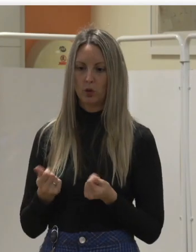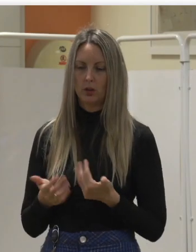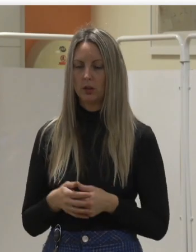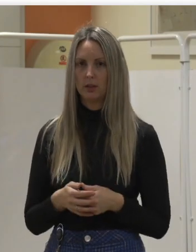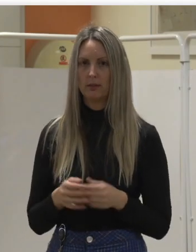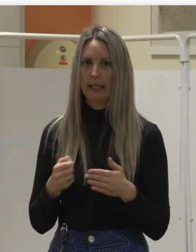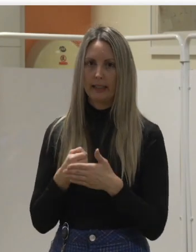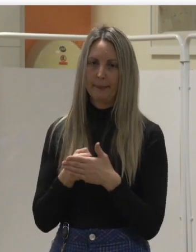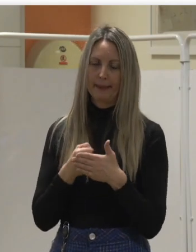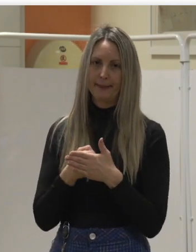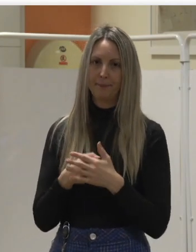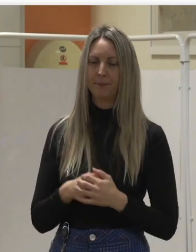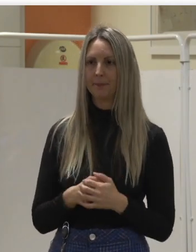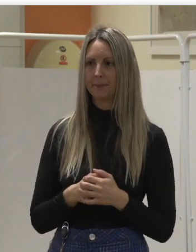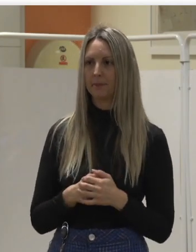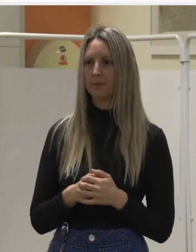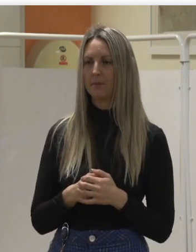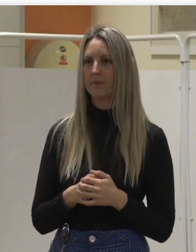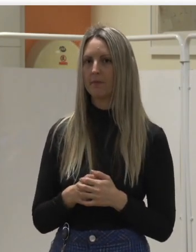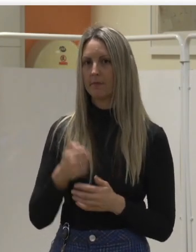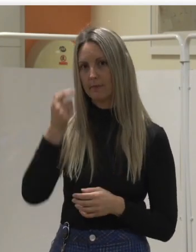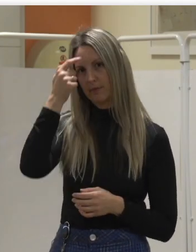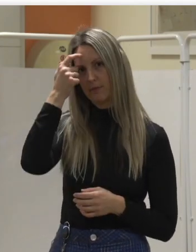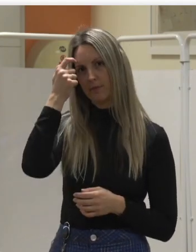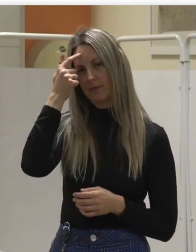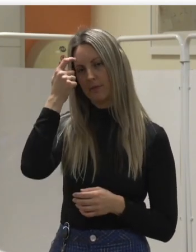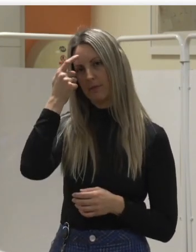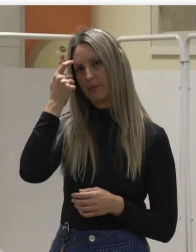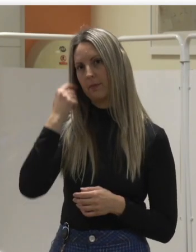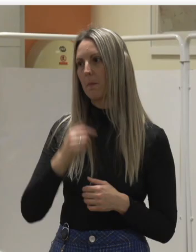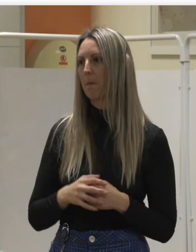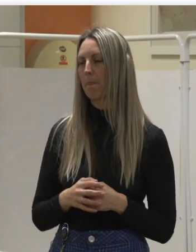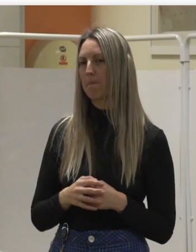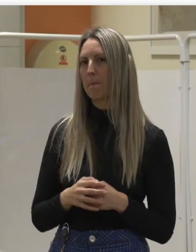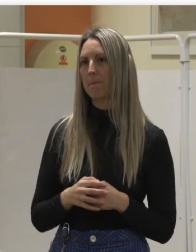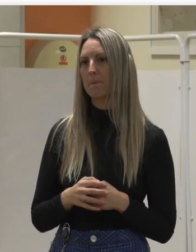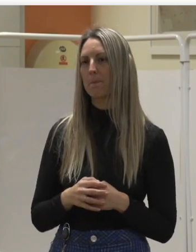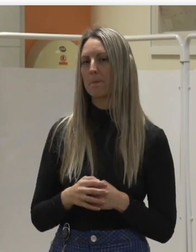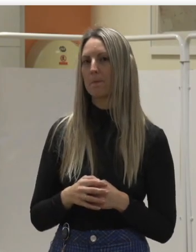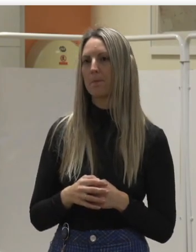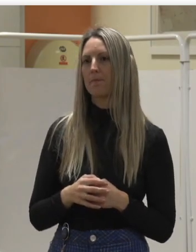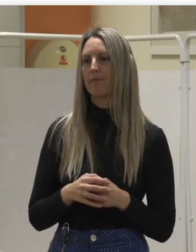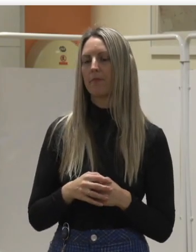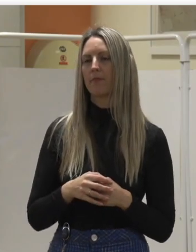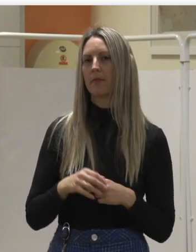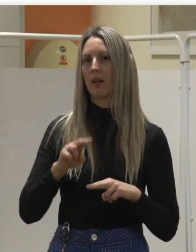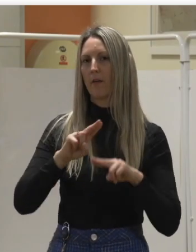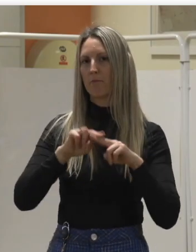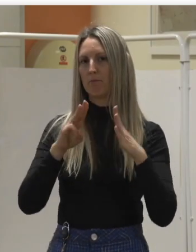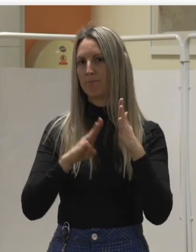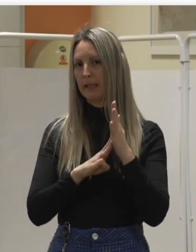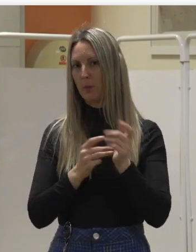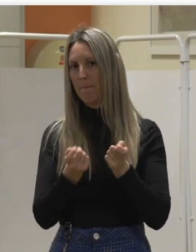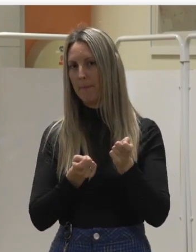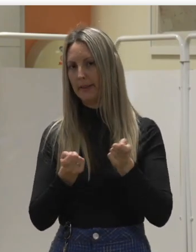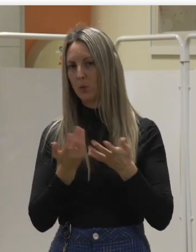rheumatology, fibromyalgia is predominantly managed by rheumatologists in a traditional way, like